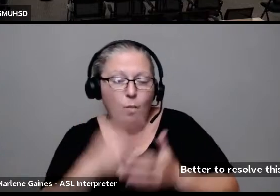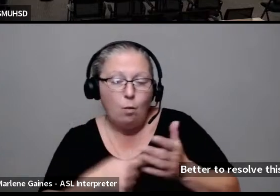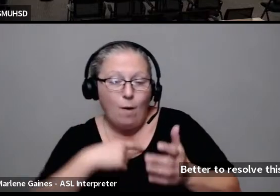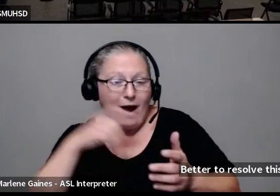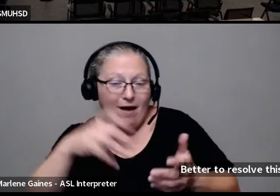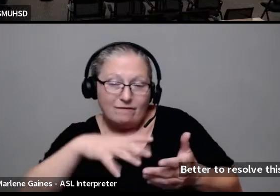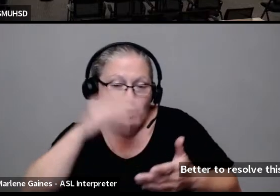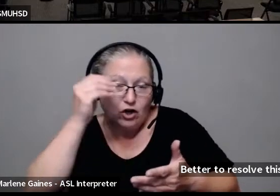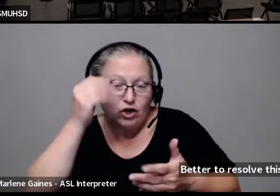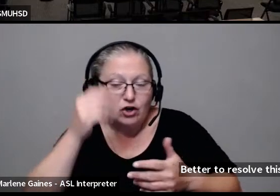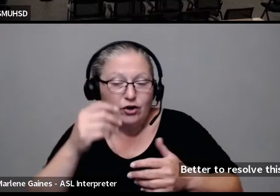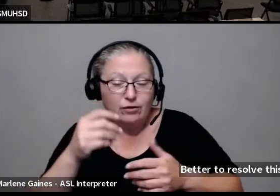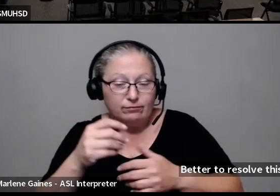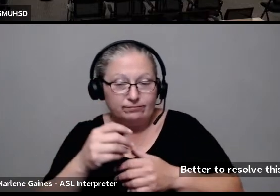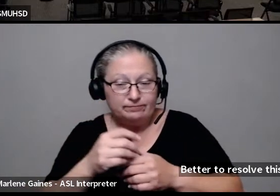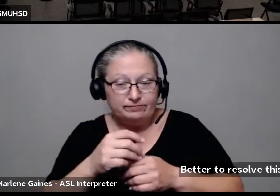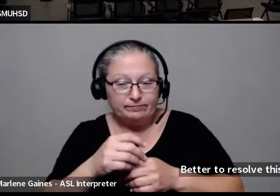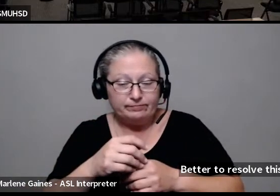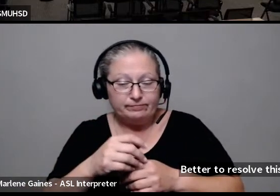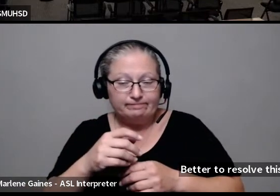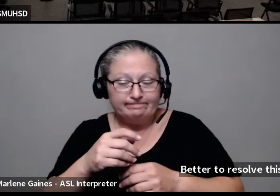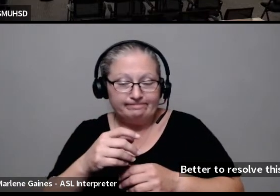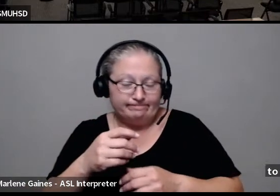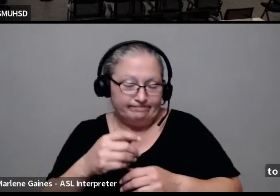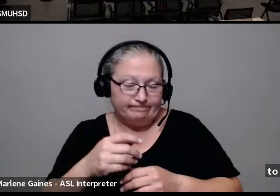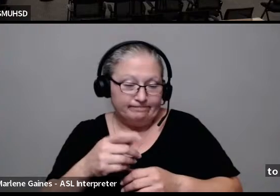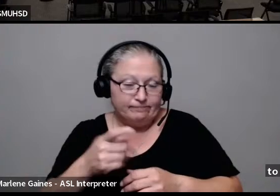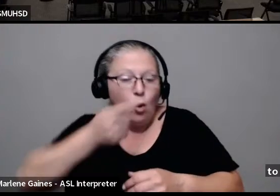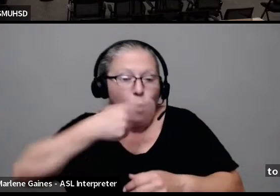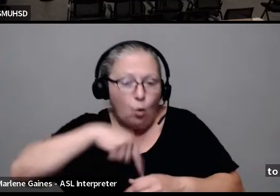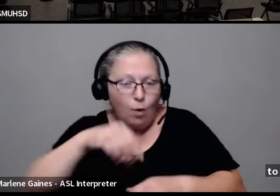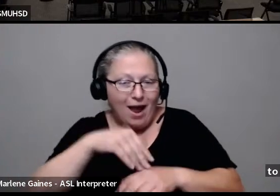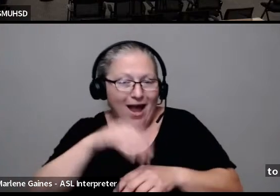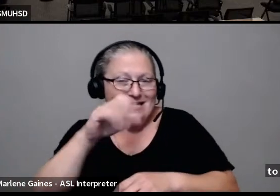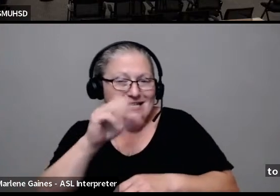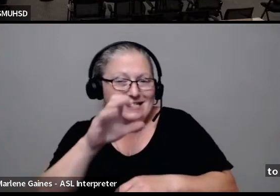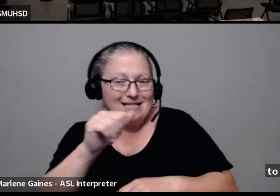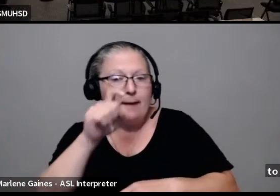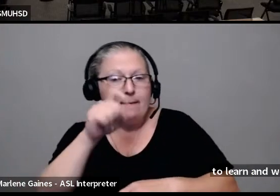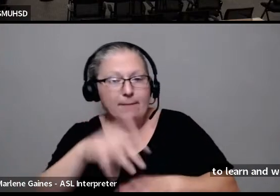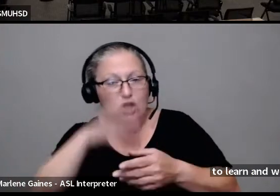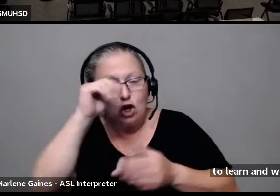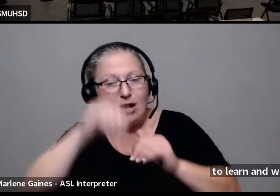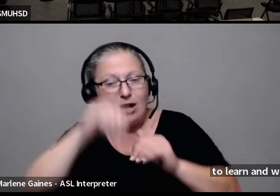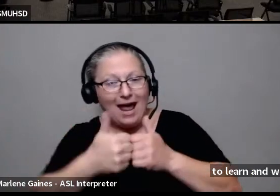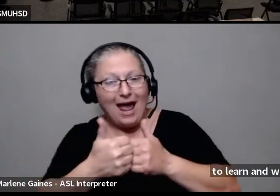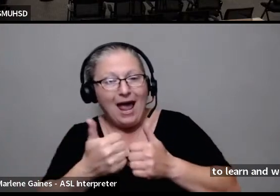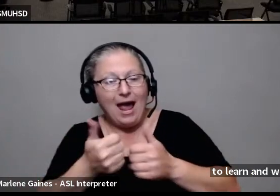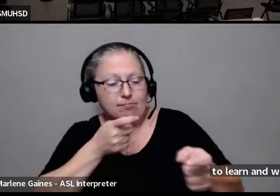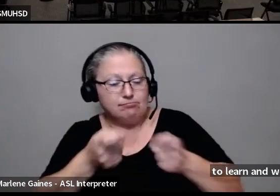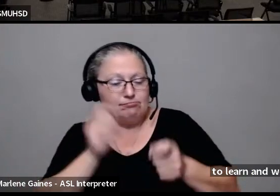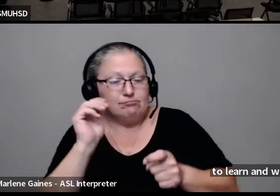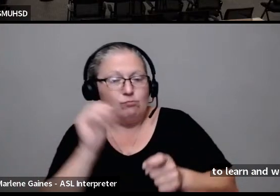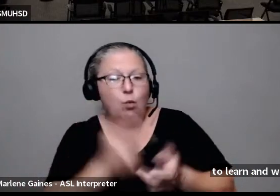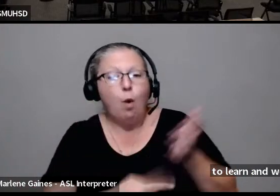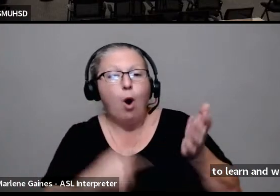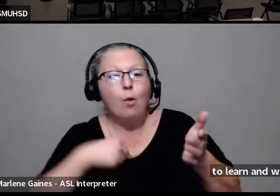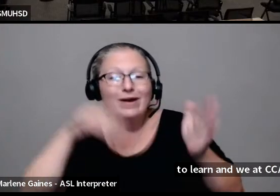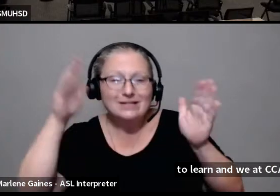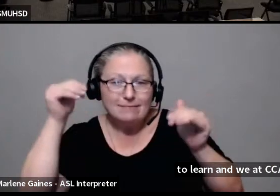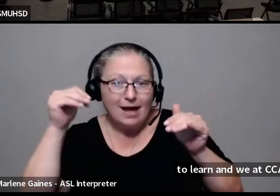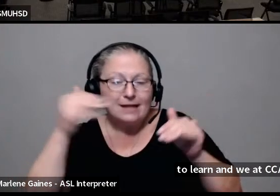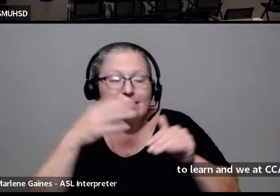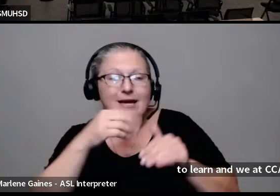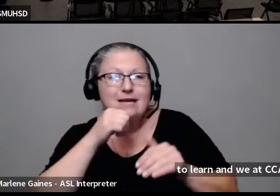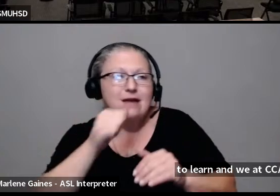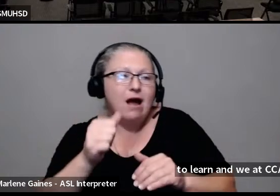learn, and we at CSEA need to learn how to manage our expectations and